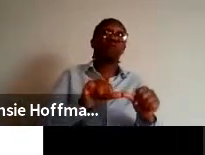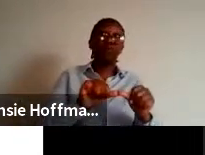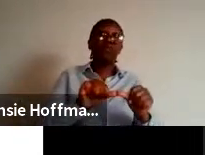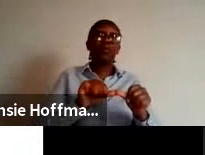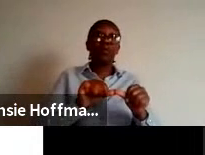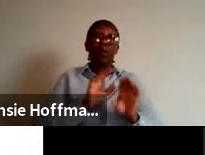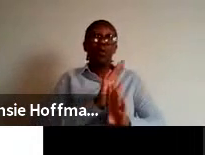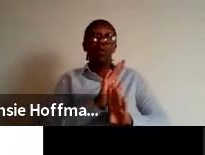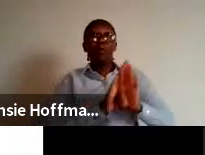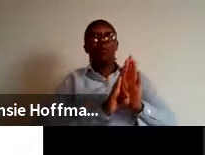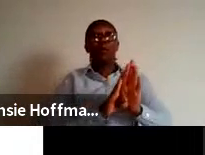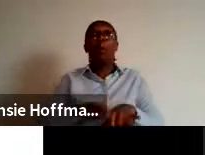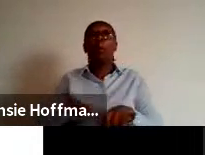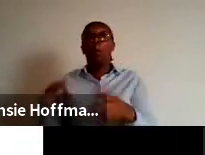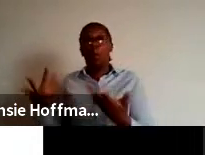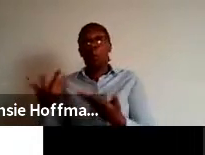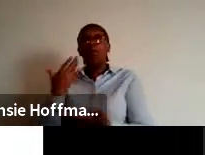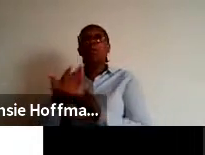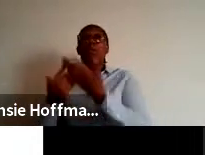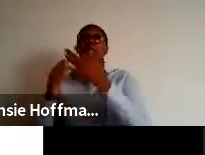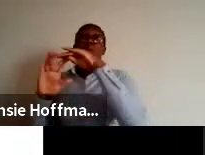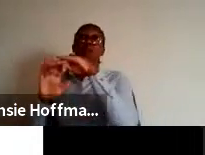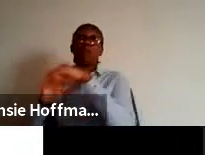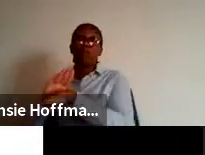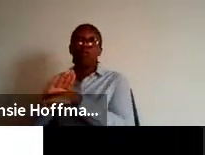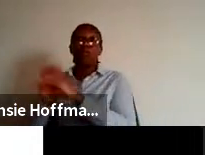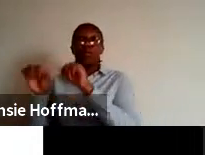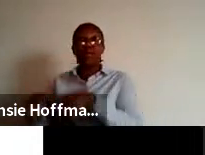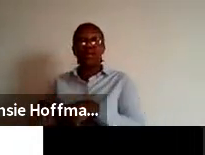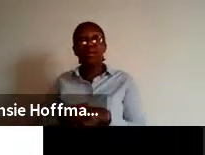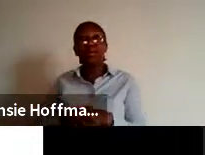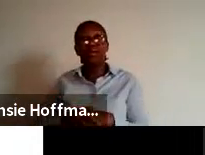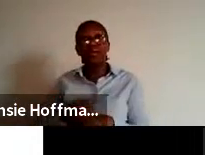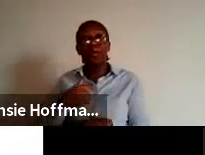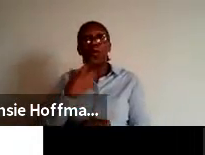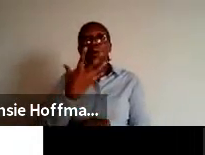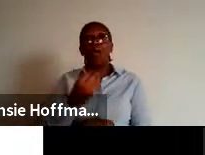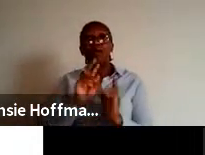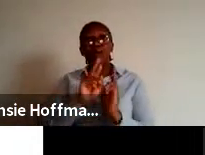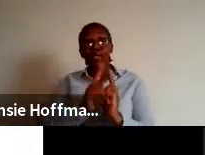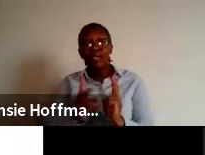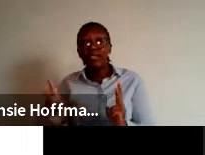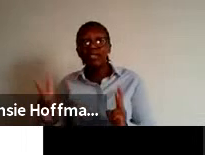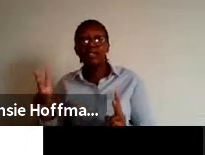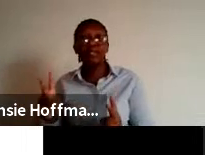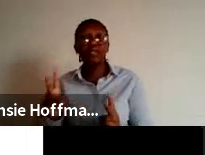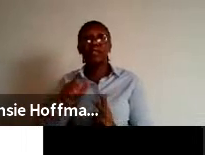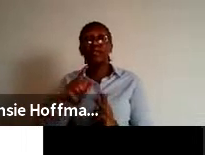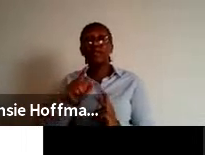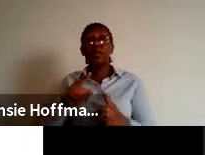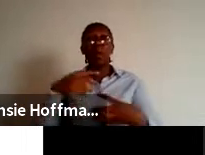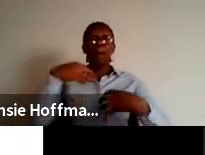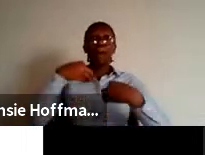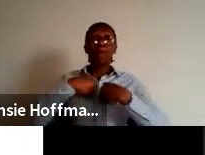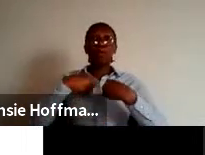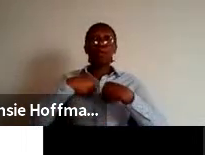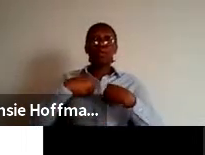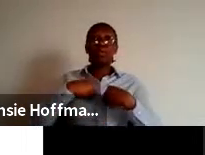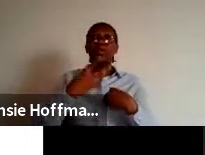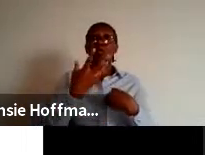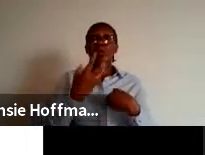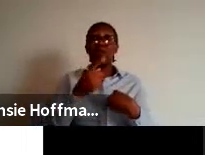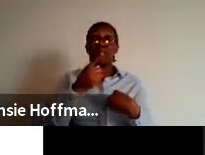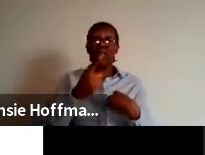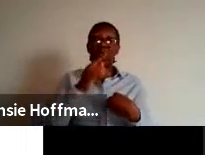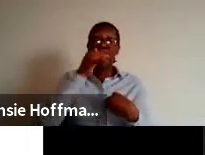trade in its different manifestations, including intellectual property infringement, is not a victimless crime. We will come